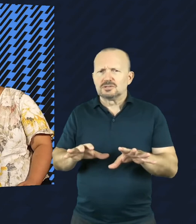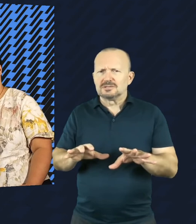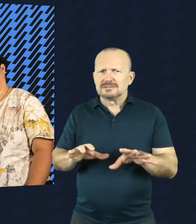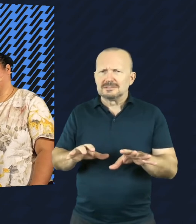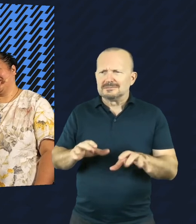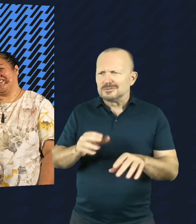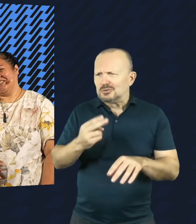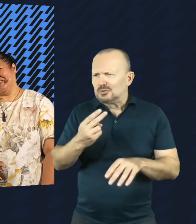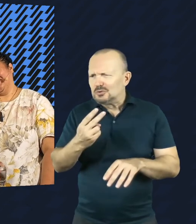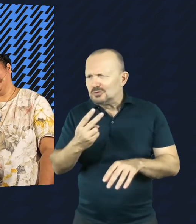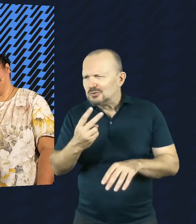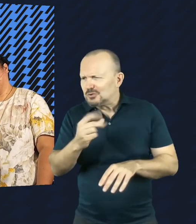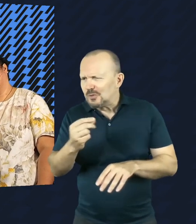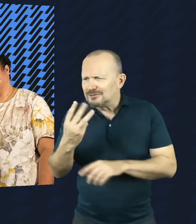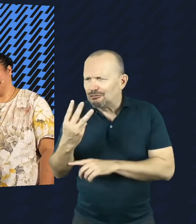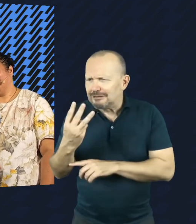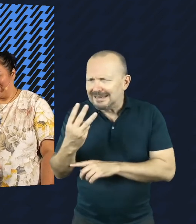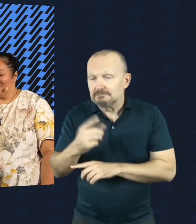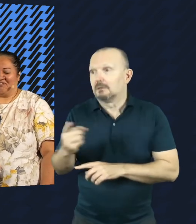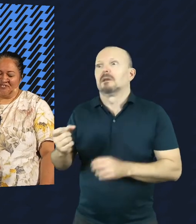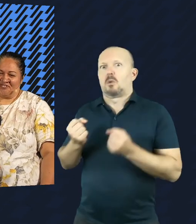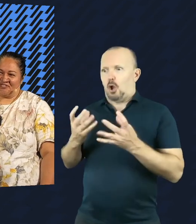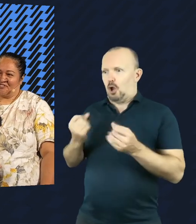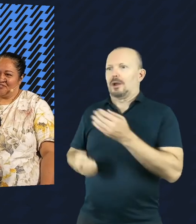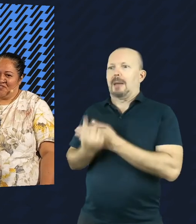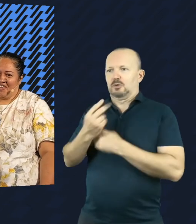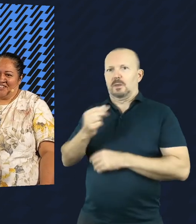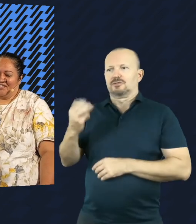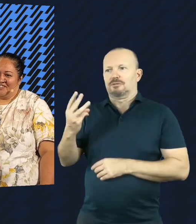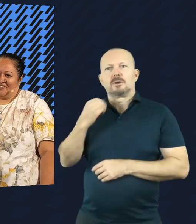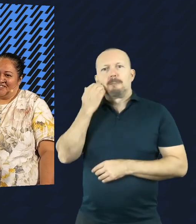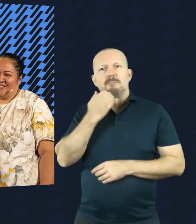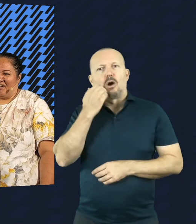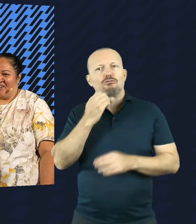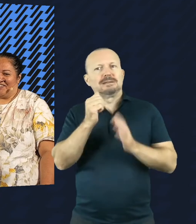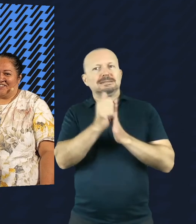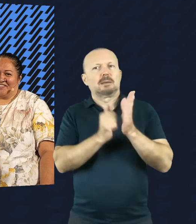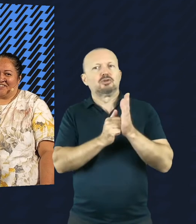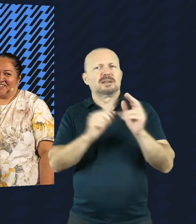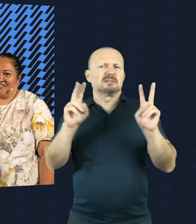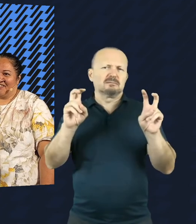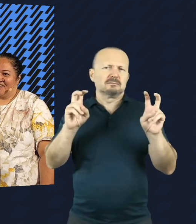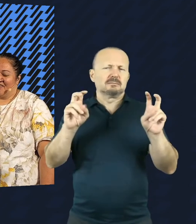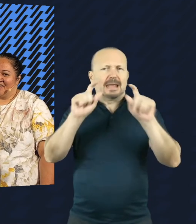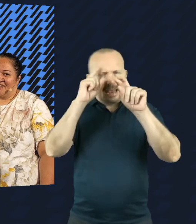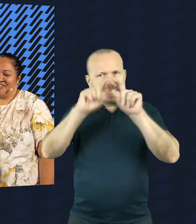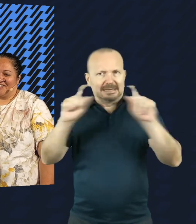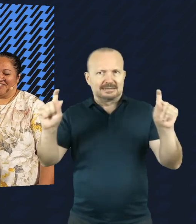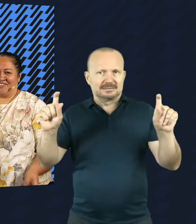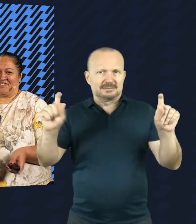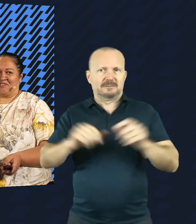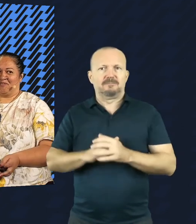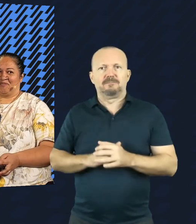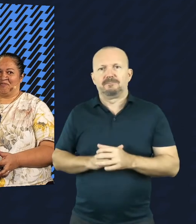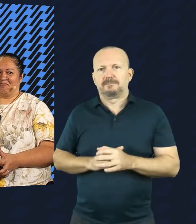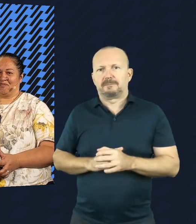in 2003. So the Māori subject headings, and you've been involved, it sounds like, since the beginning. So I was wondering,